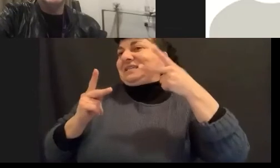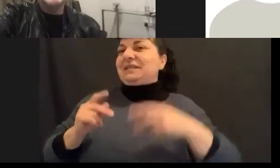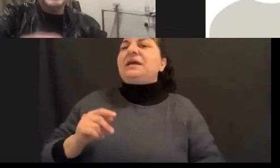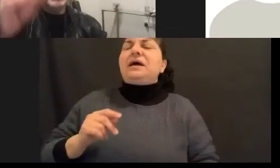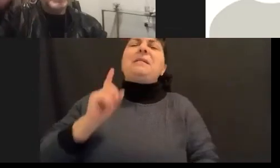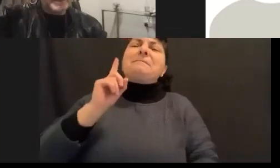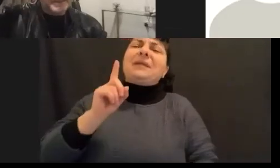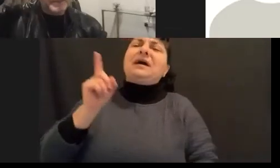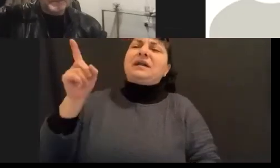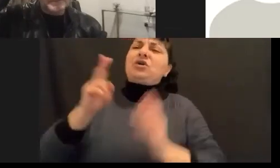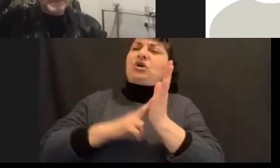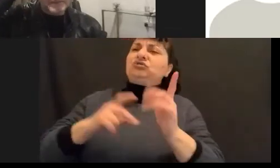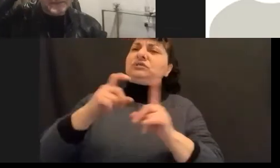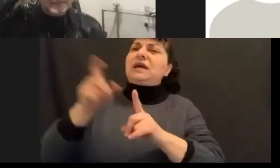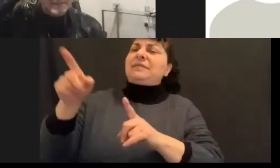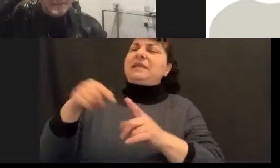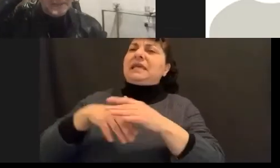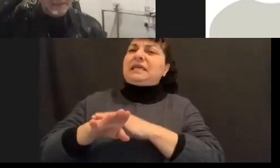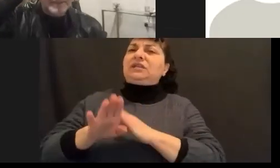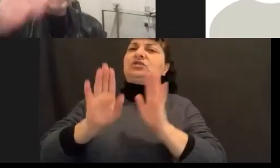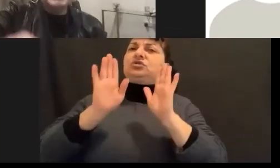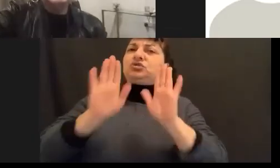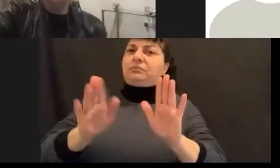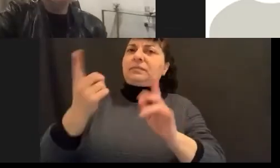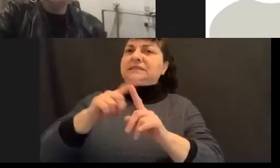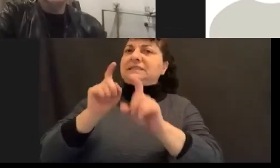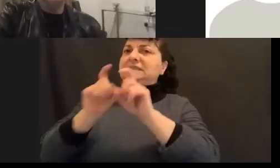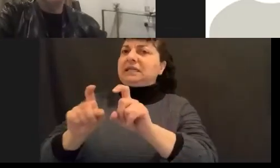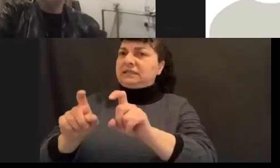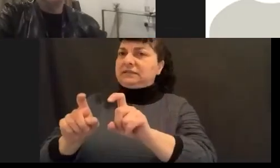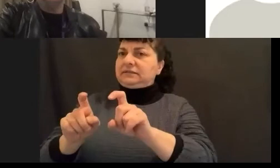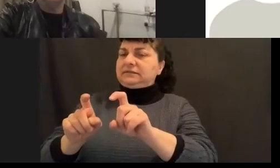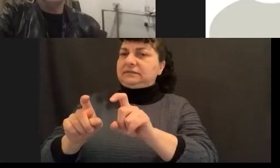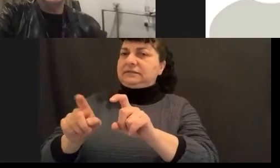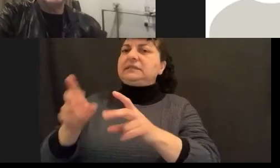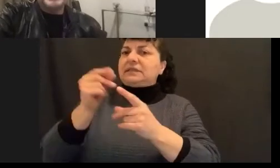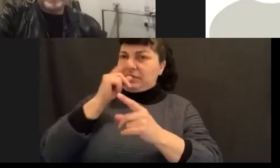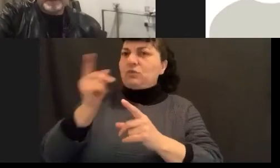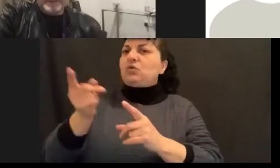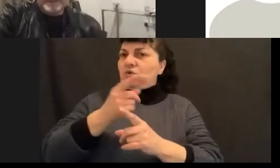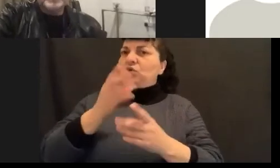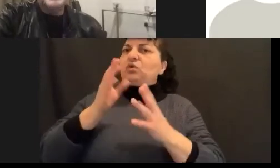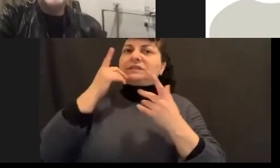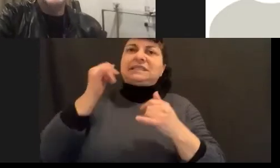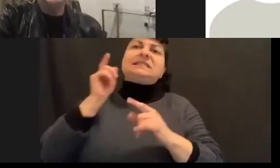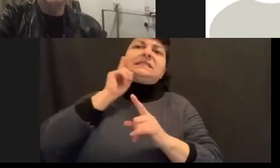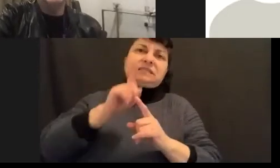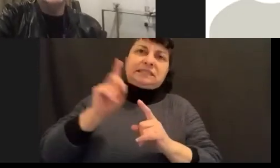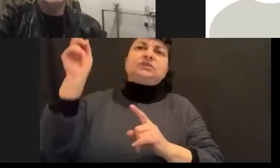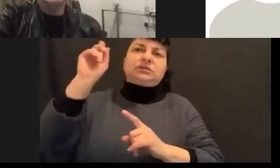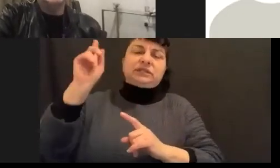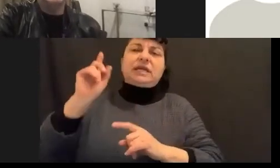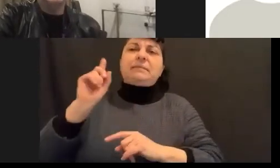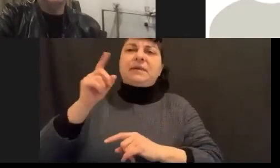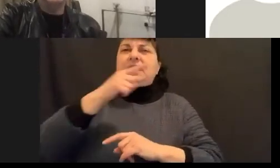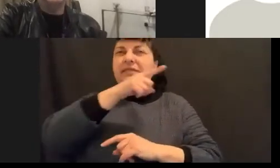collecting the results from the inner group that's been tested today and yesterday, and making a decision then about whether we can